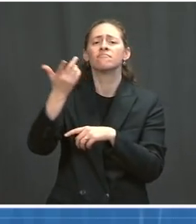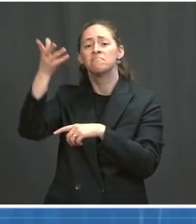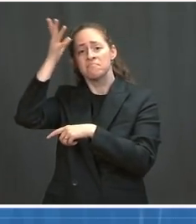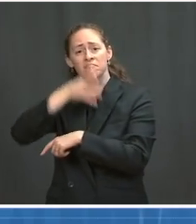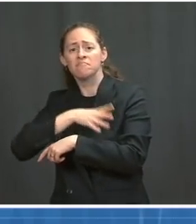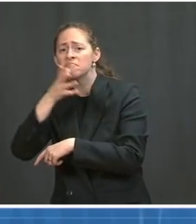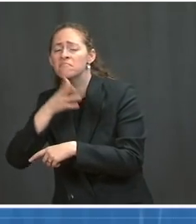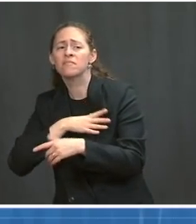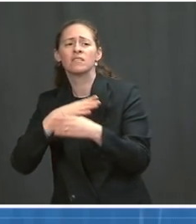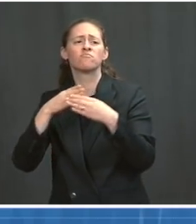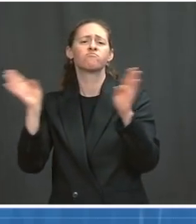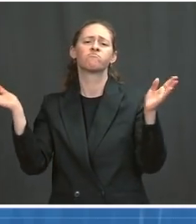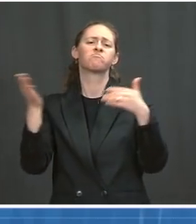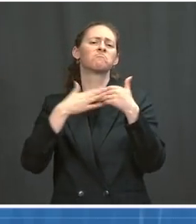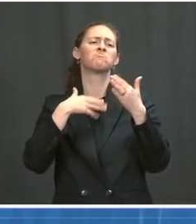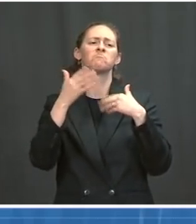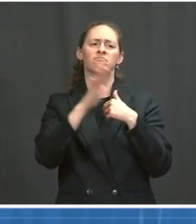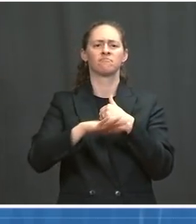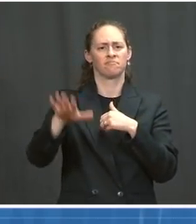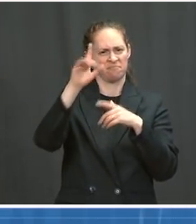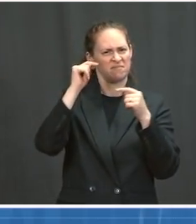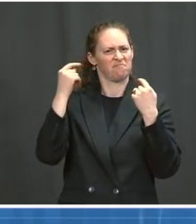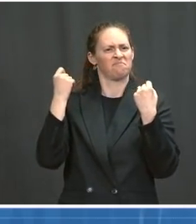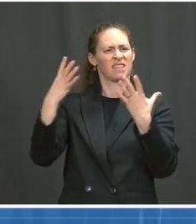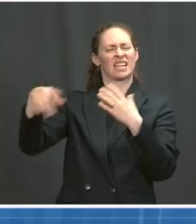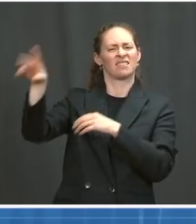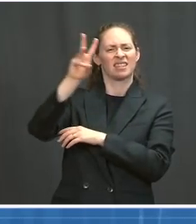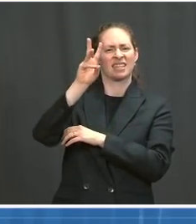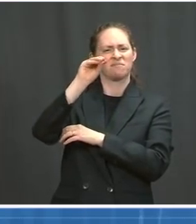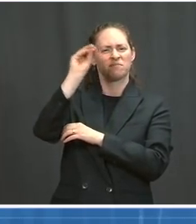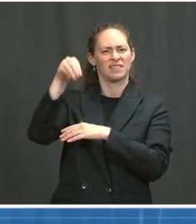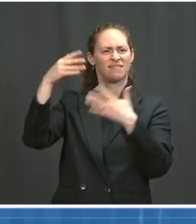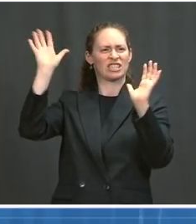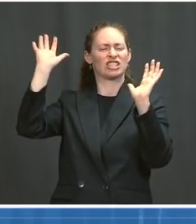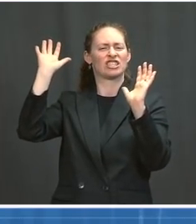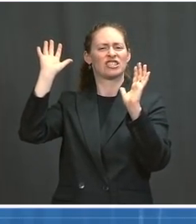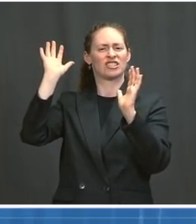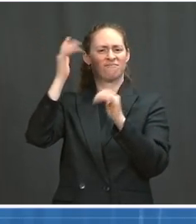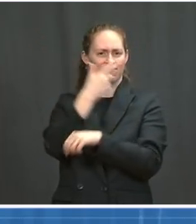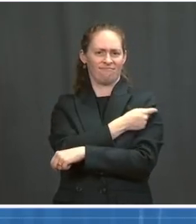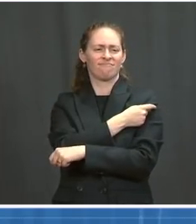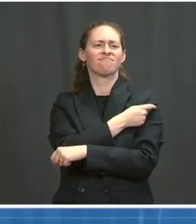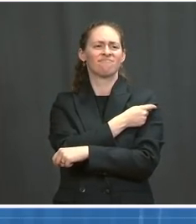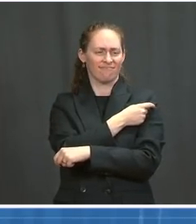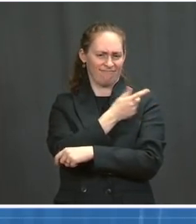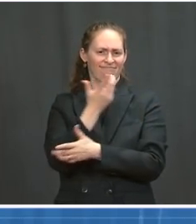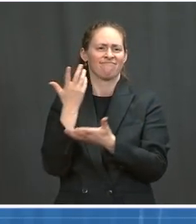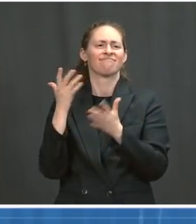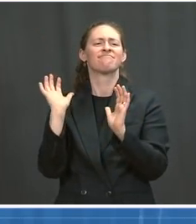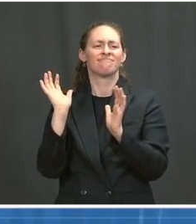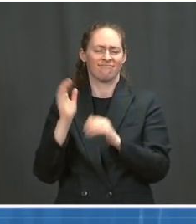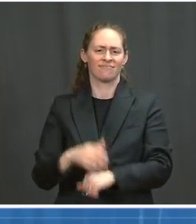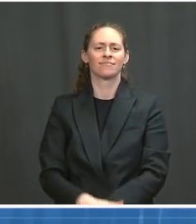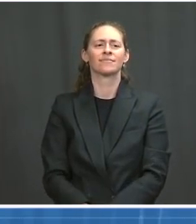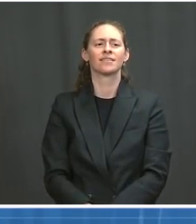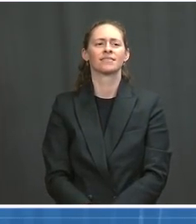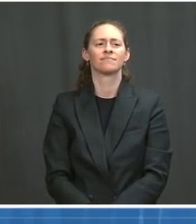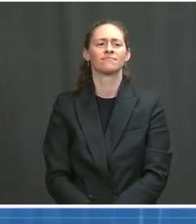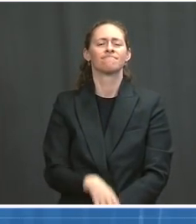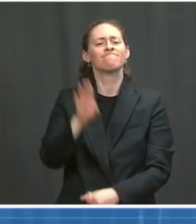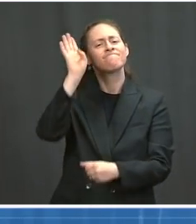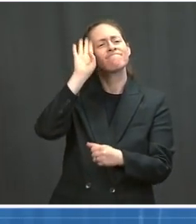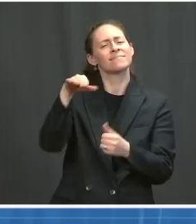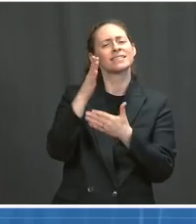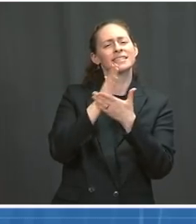to. That is real progress. With that said, there is no doubt that many people still have questions about the vaccines, and that's why we